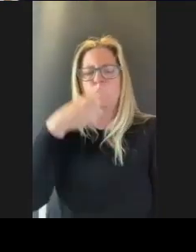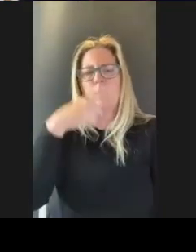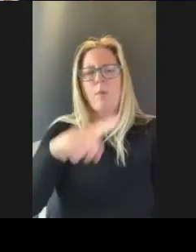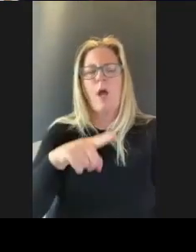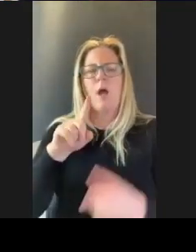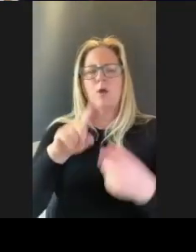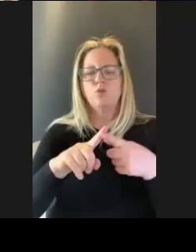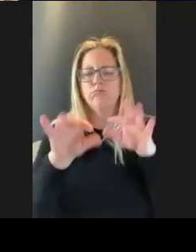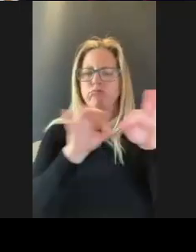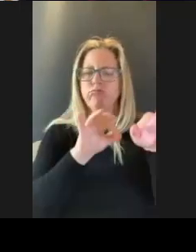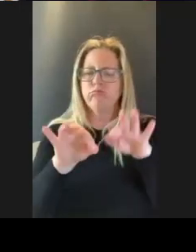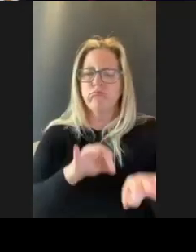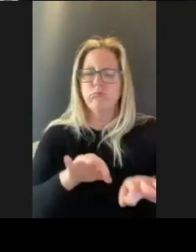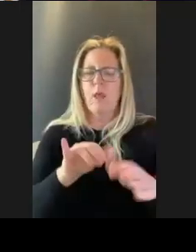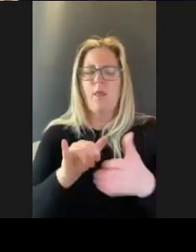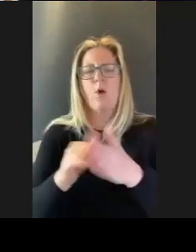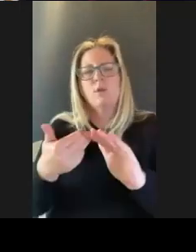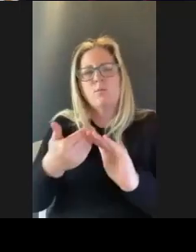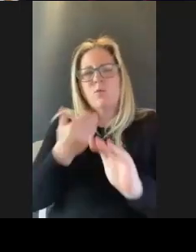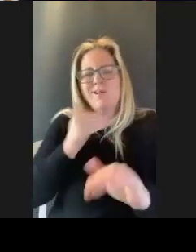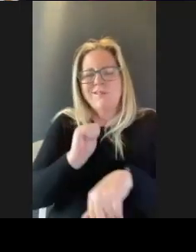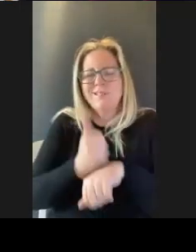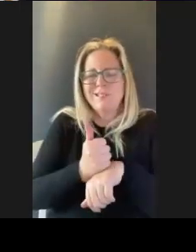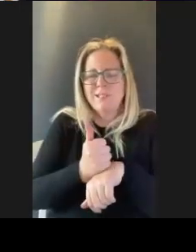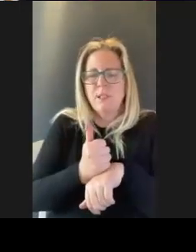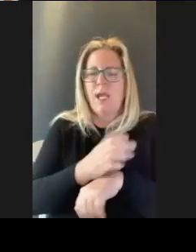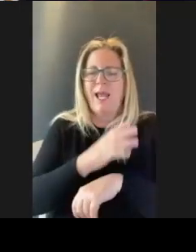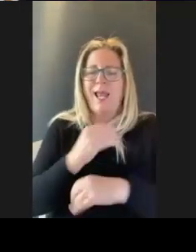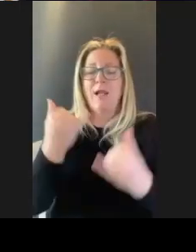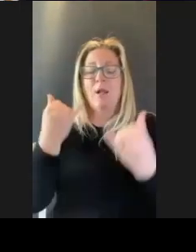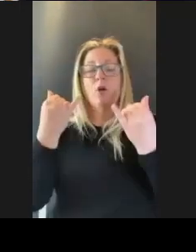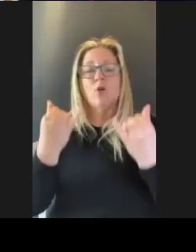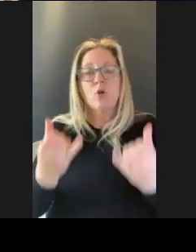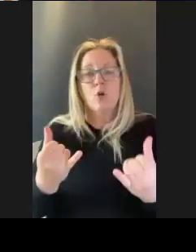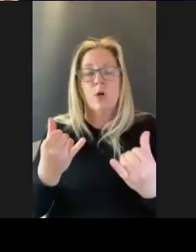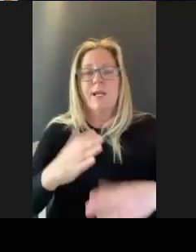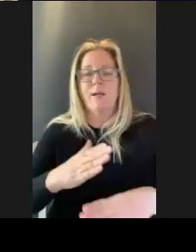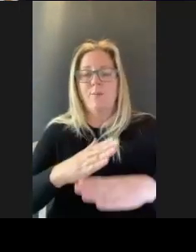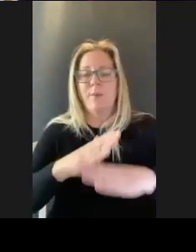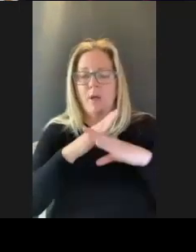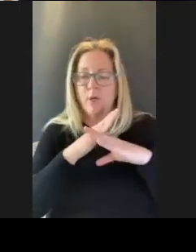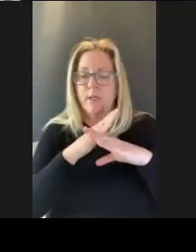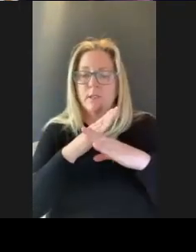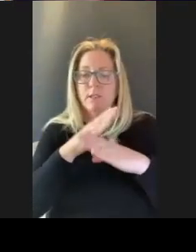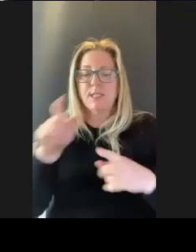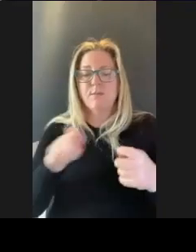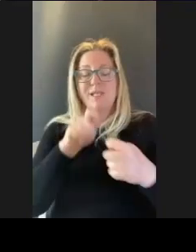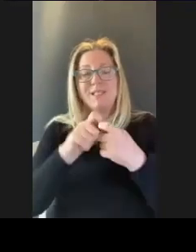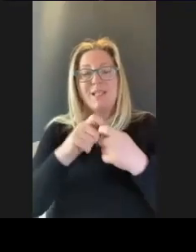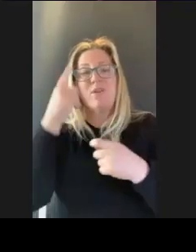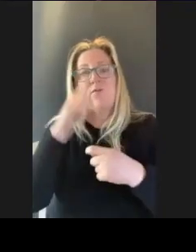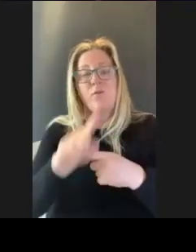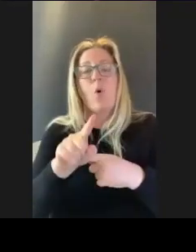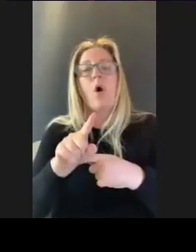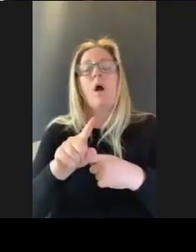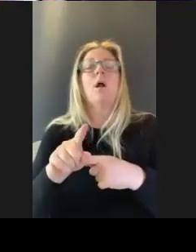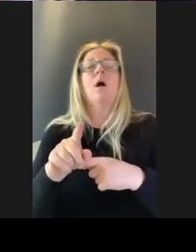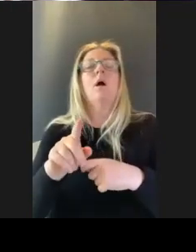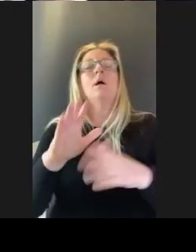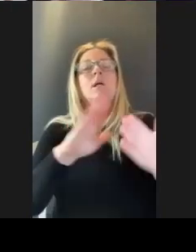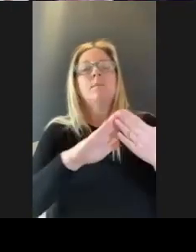the pre-existing and current barriers specifically for our